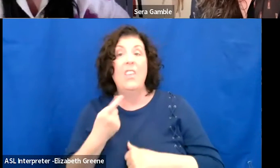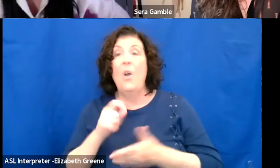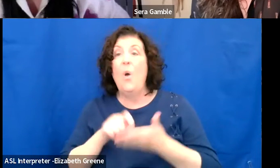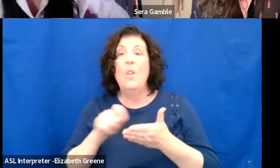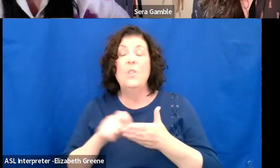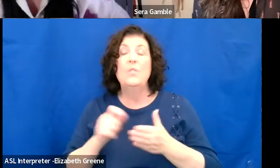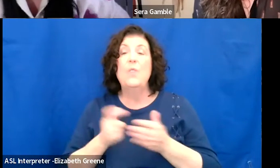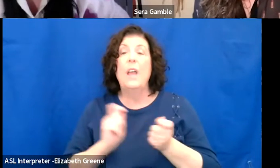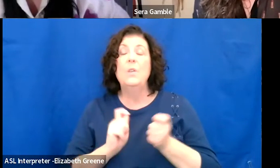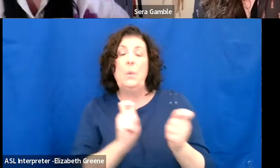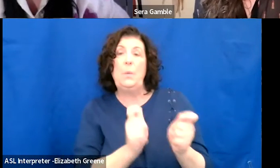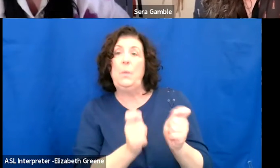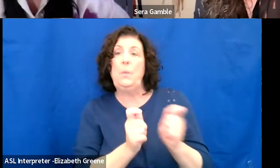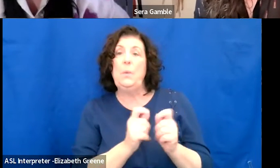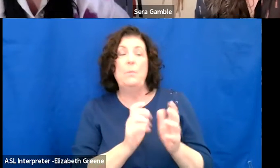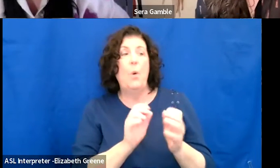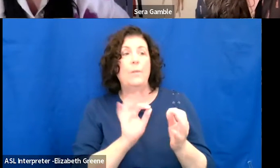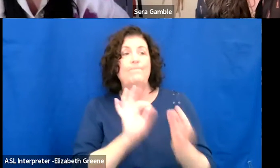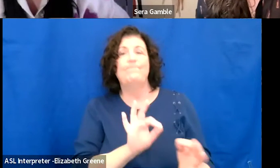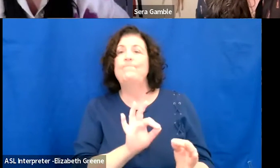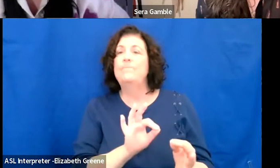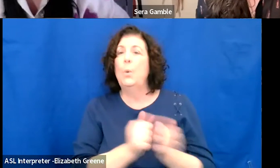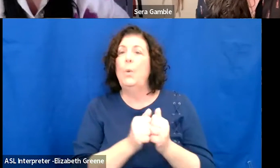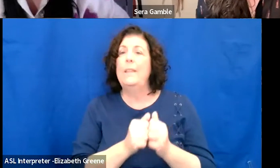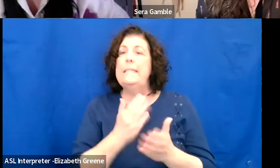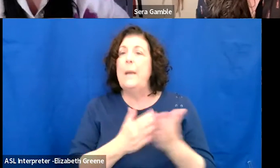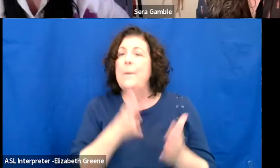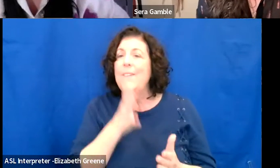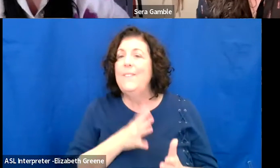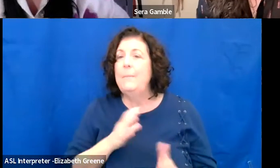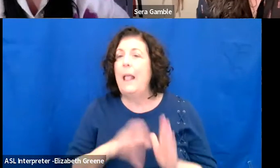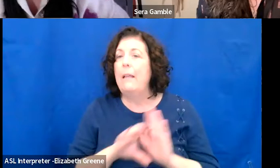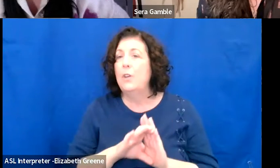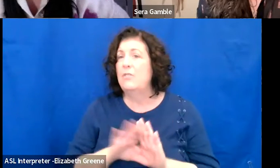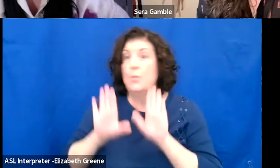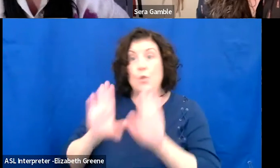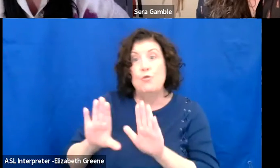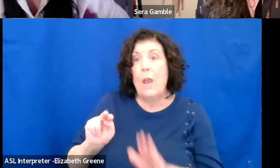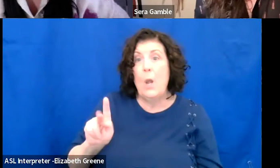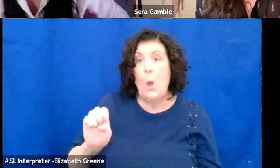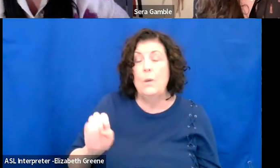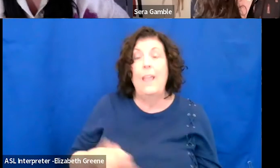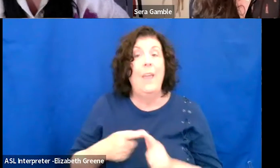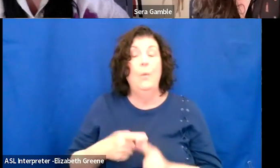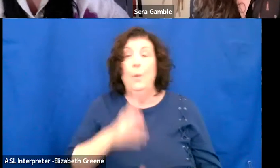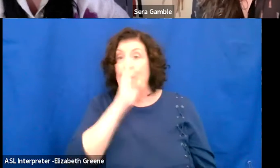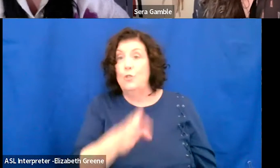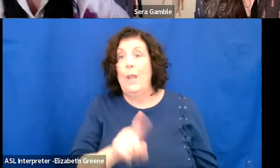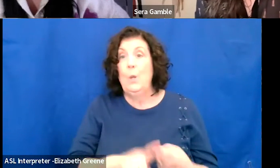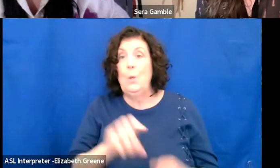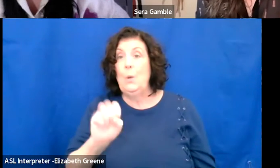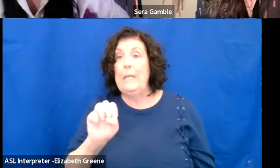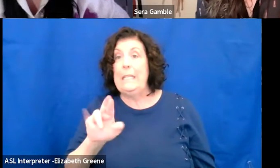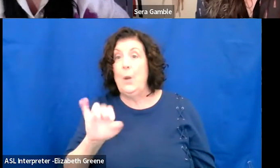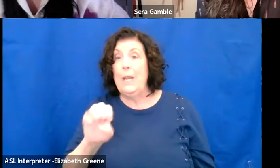female characters, which is a great note to get. And so we went straight to series and